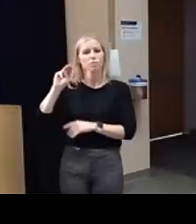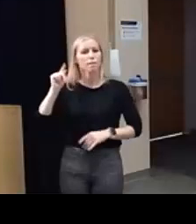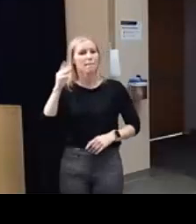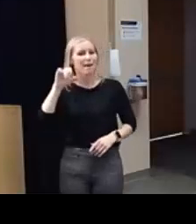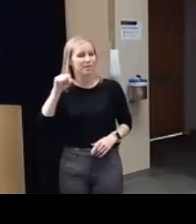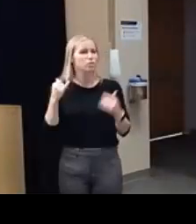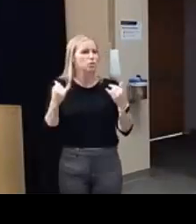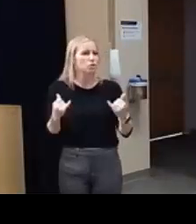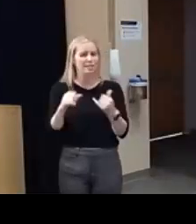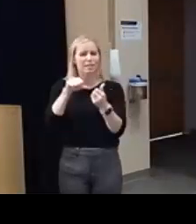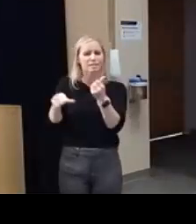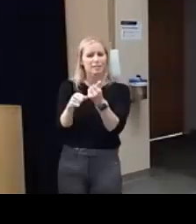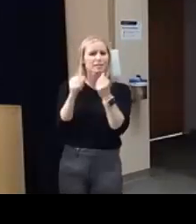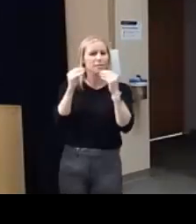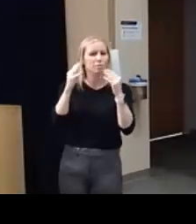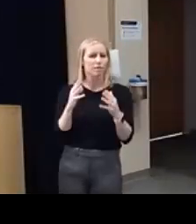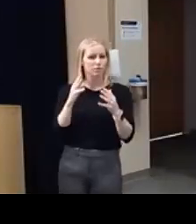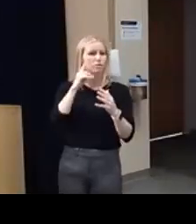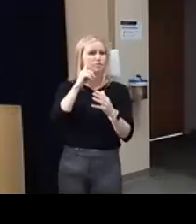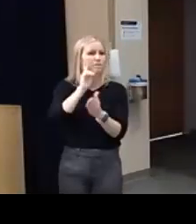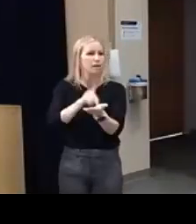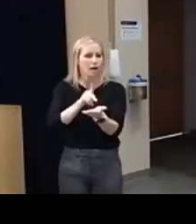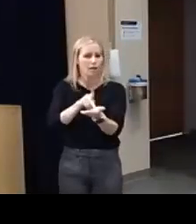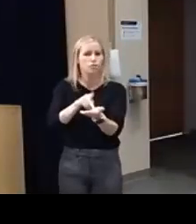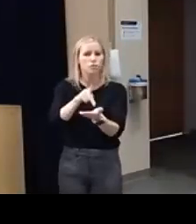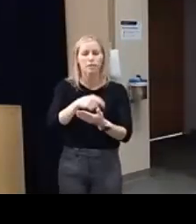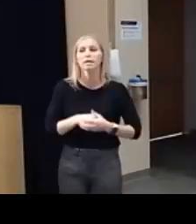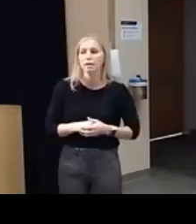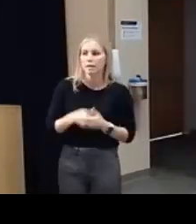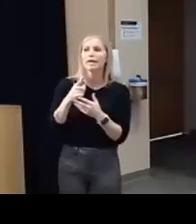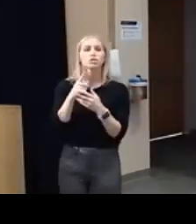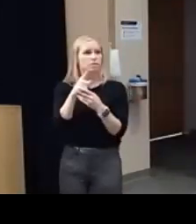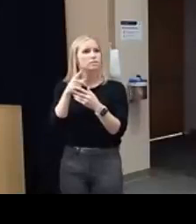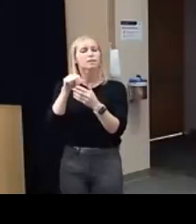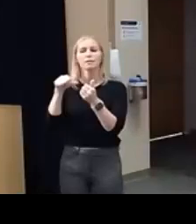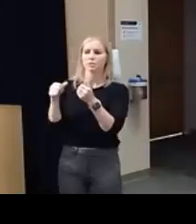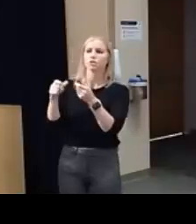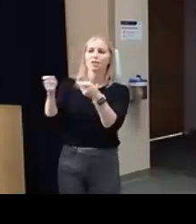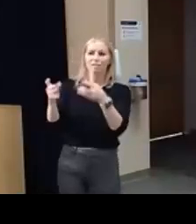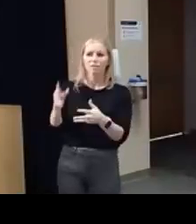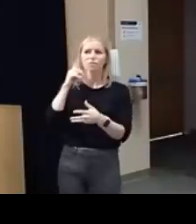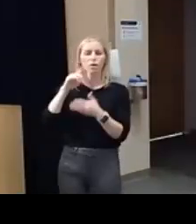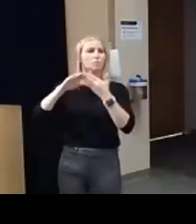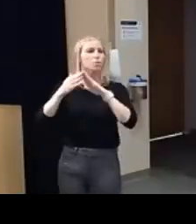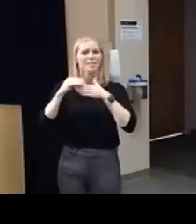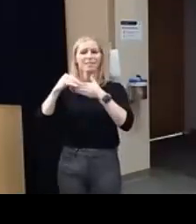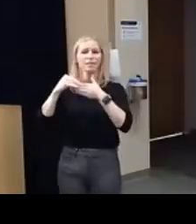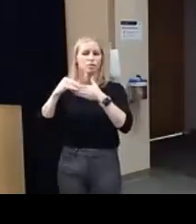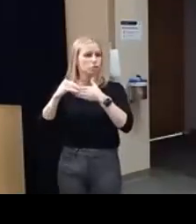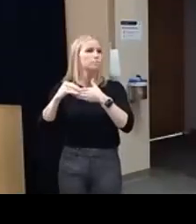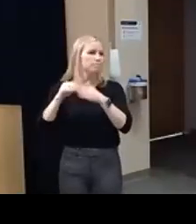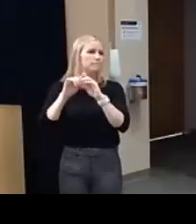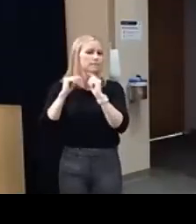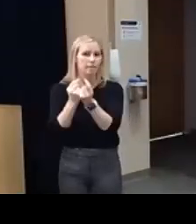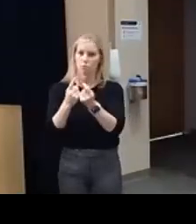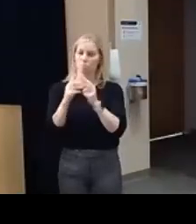and also medical director of Strong Ties and part of our community division leadership team. Looking very much